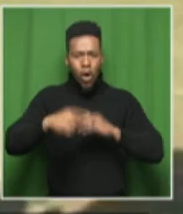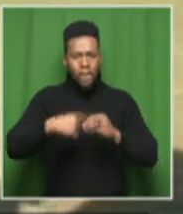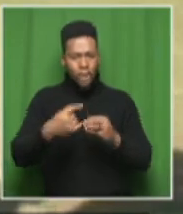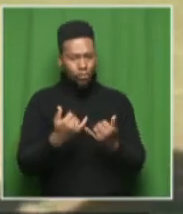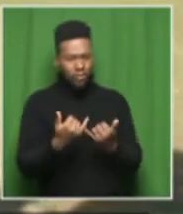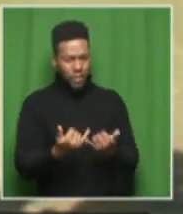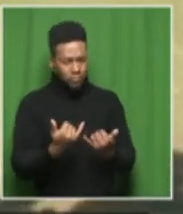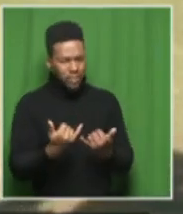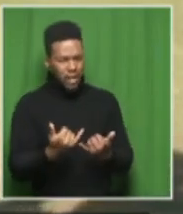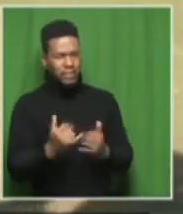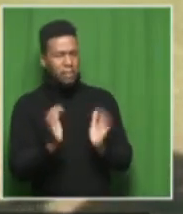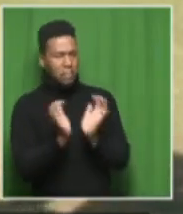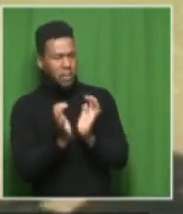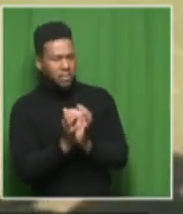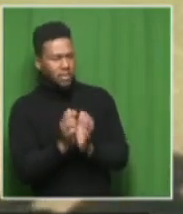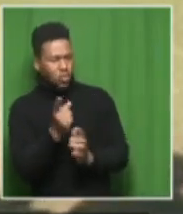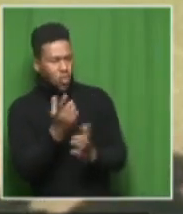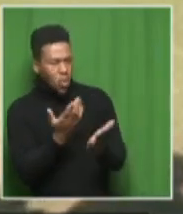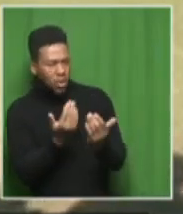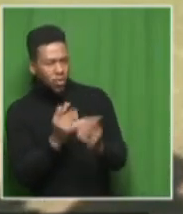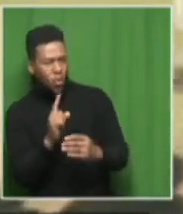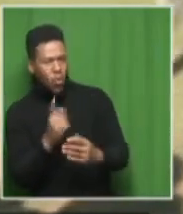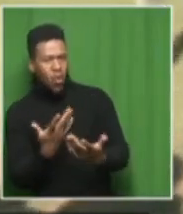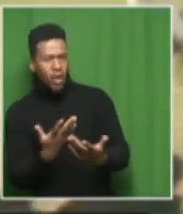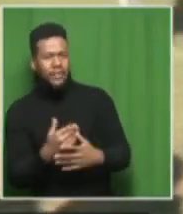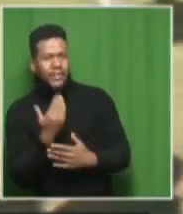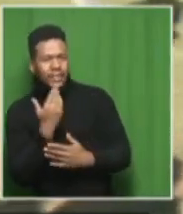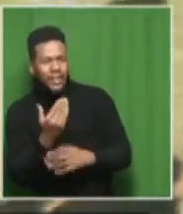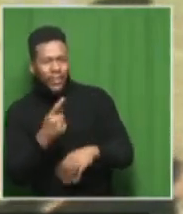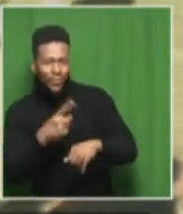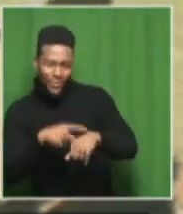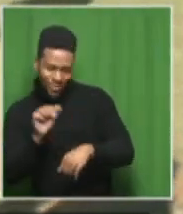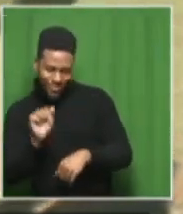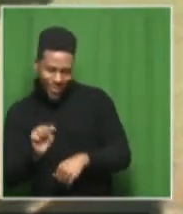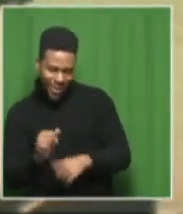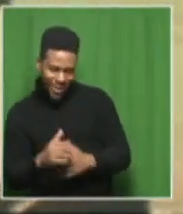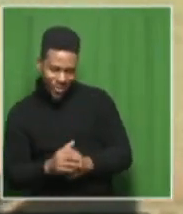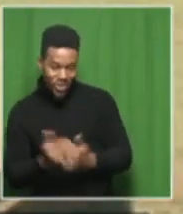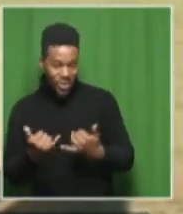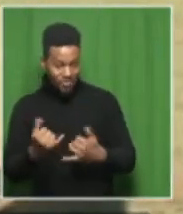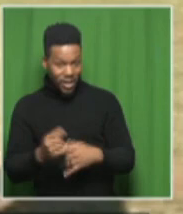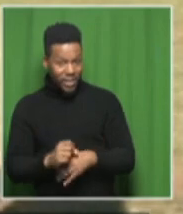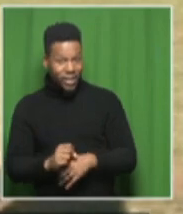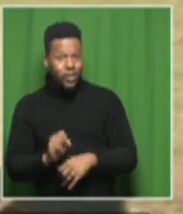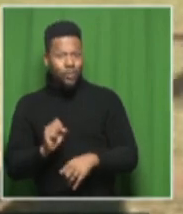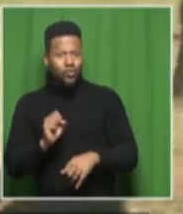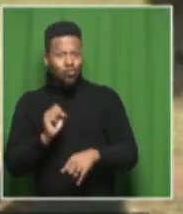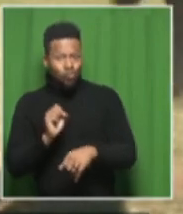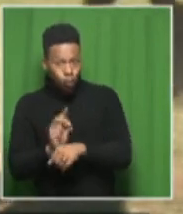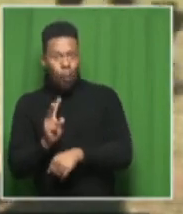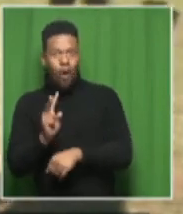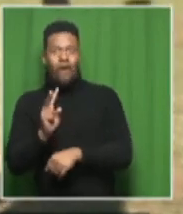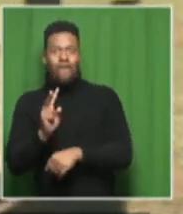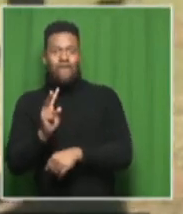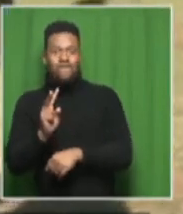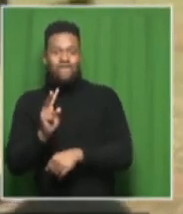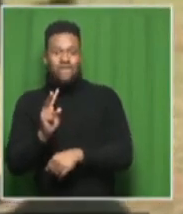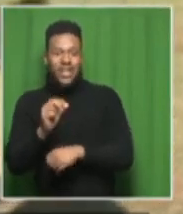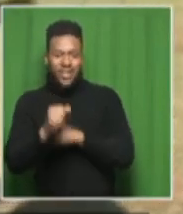the expectations thereof. Minister, thank you so much for joining us. It's the 12th imbizo and the last